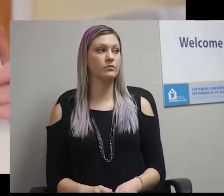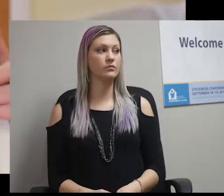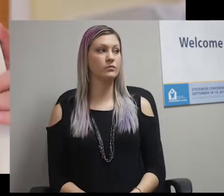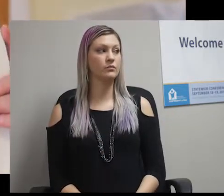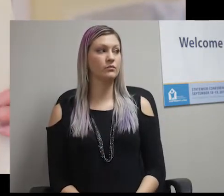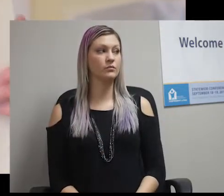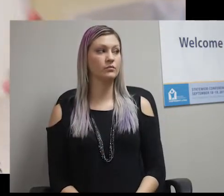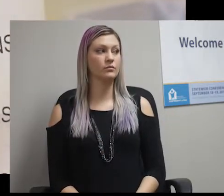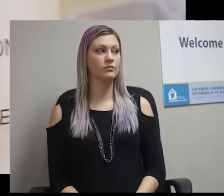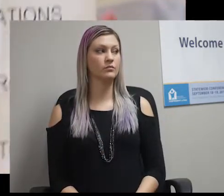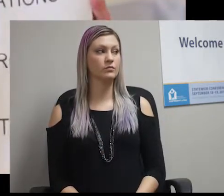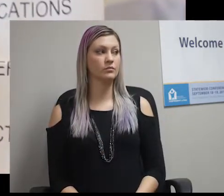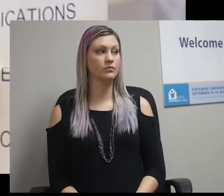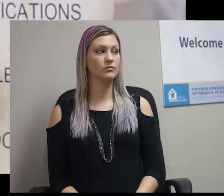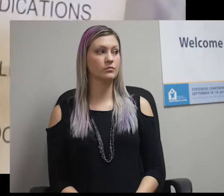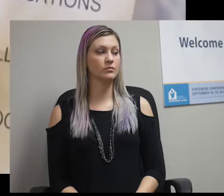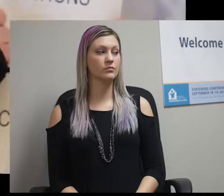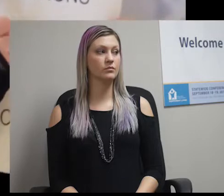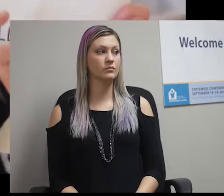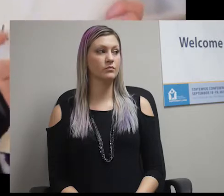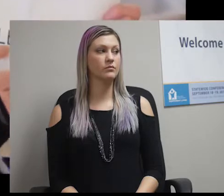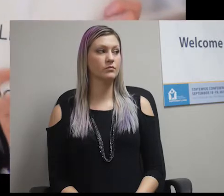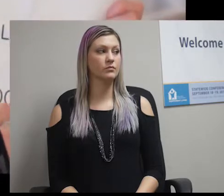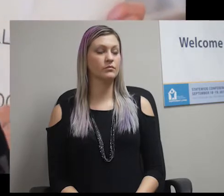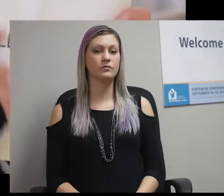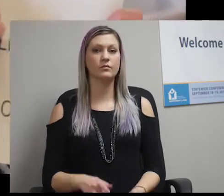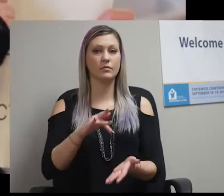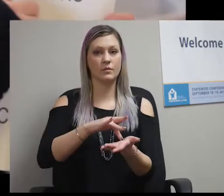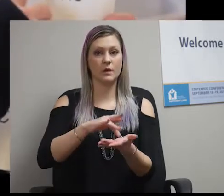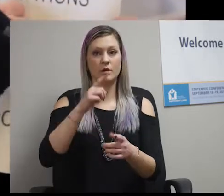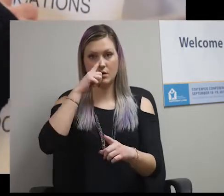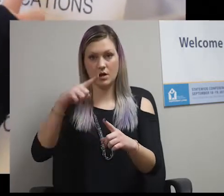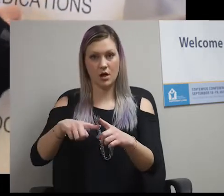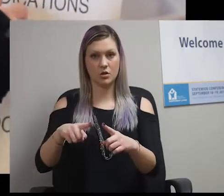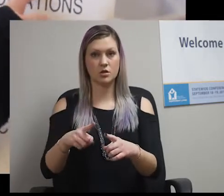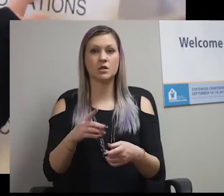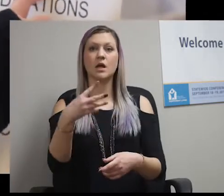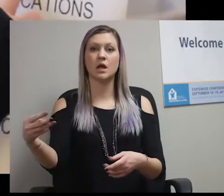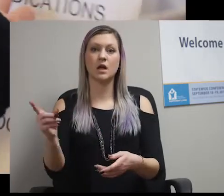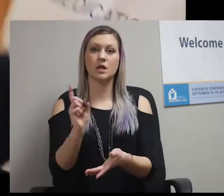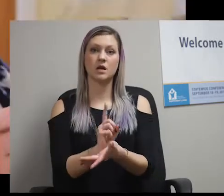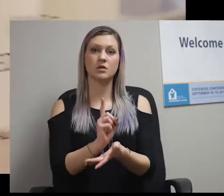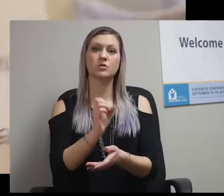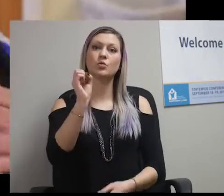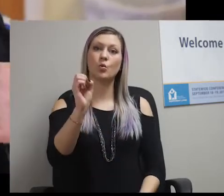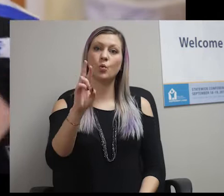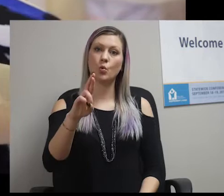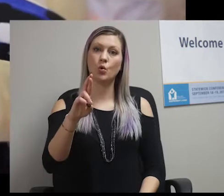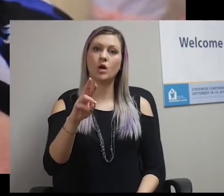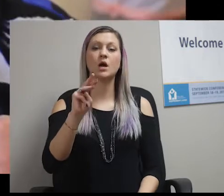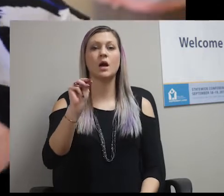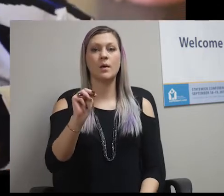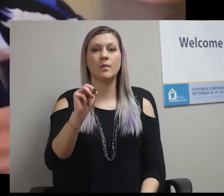is the minimum daily requirement. Medications, allergies, doctors, you can remember that by MAD. If you